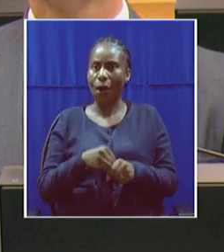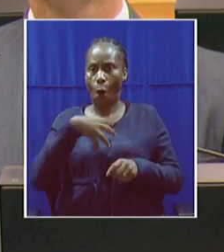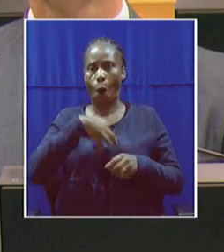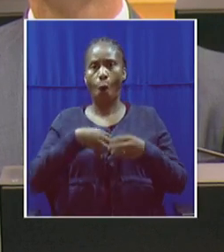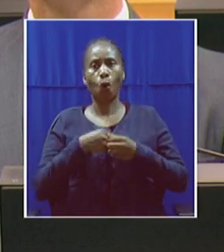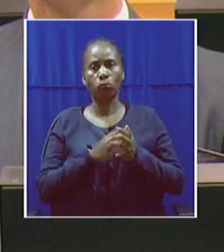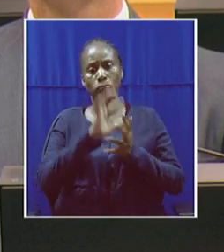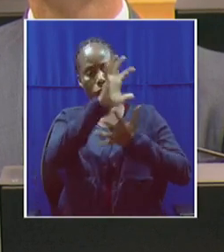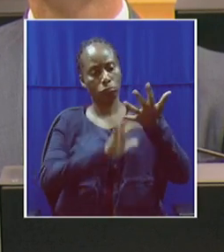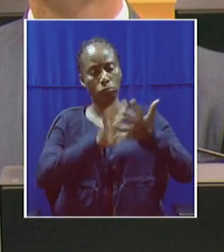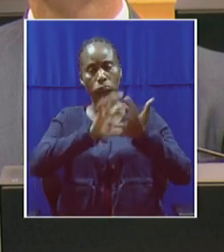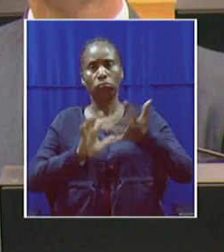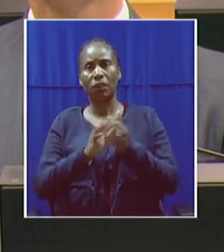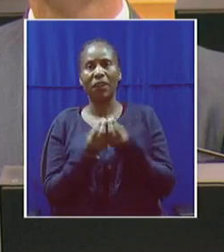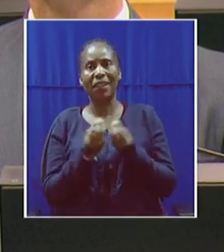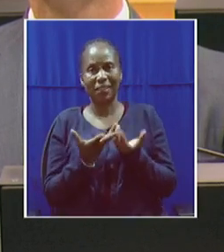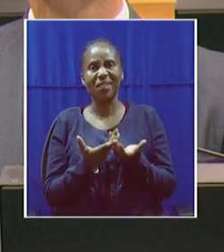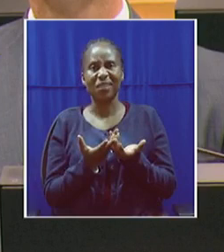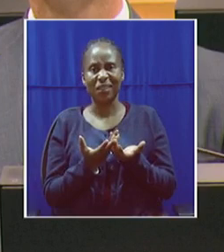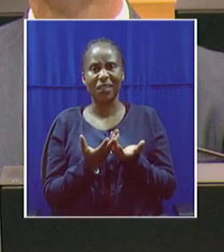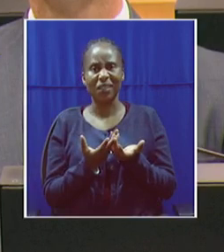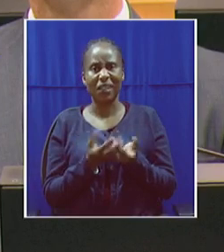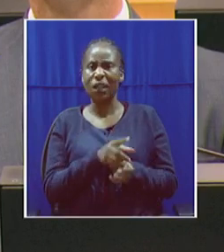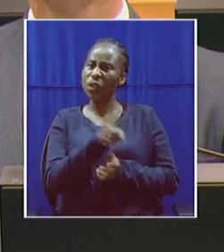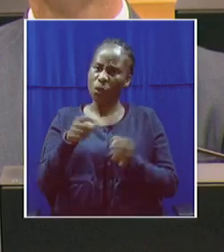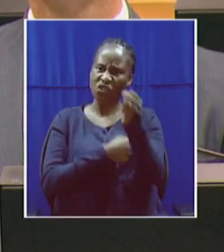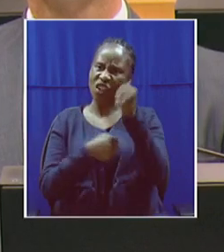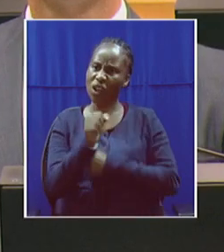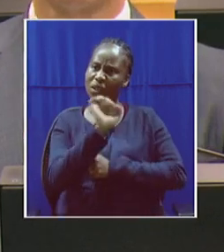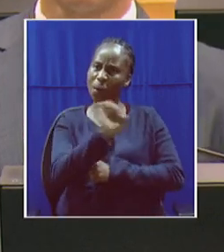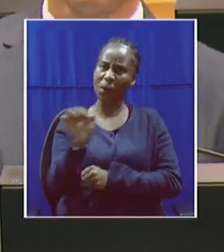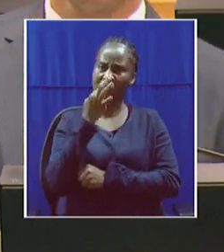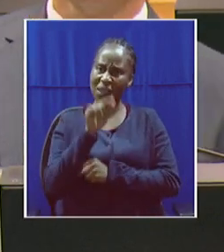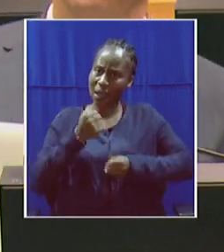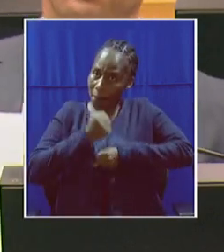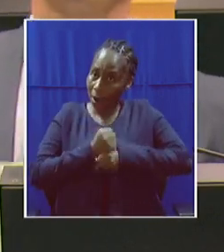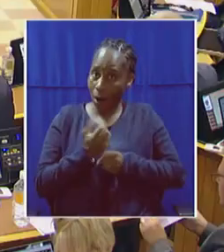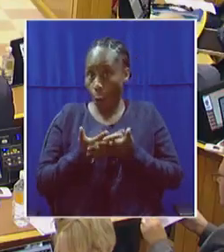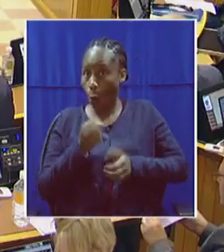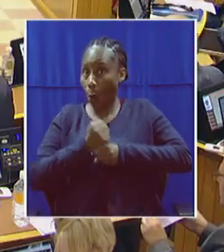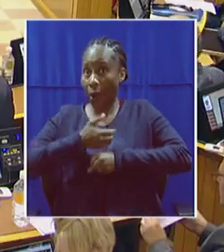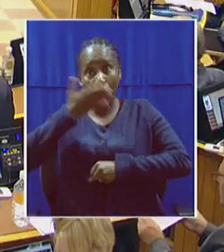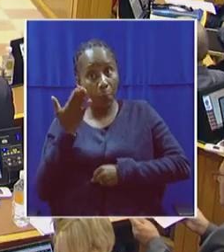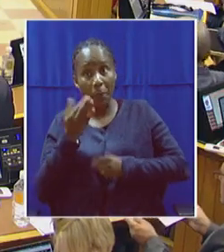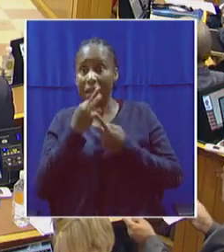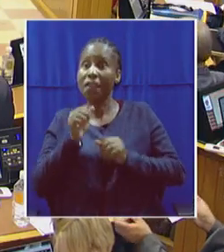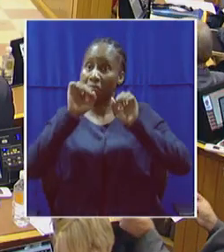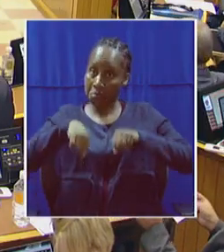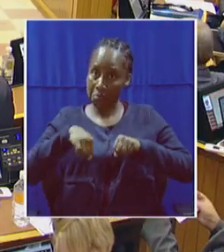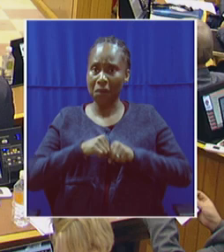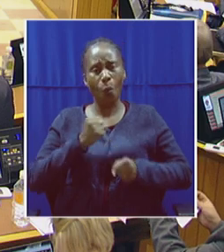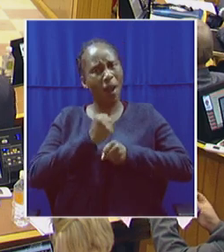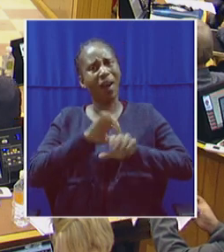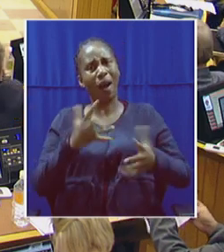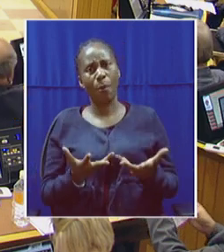rationalizing them into a more cost cost effective structure and if so how honorable